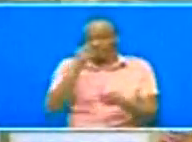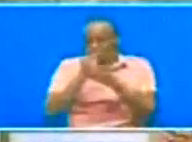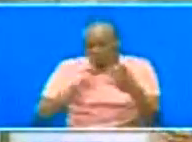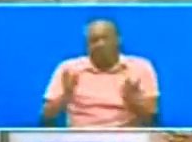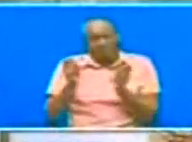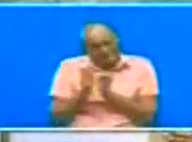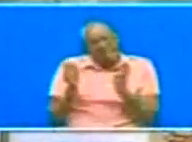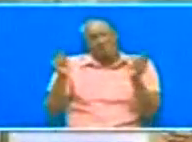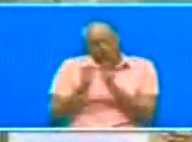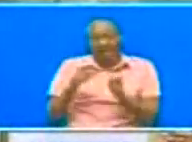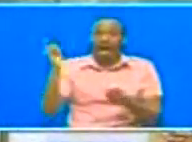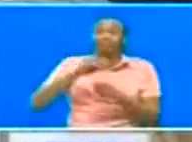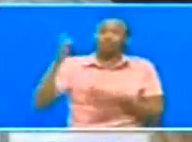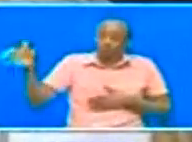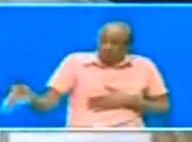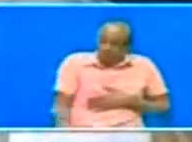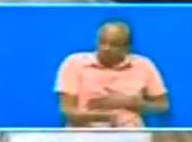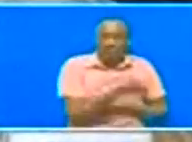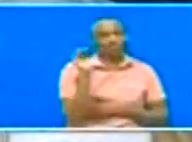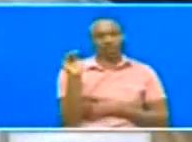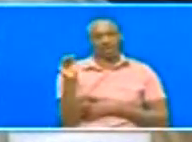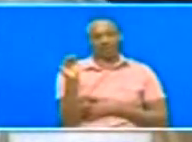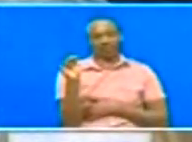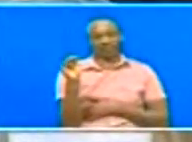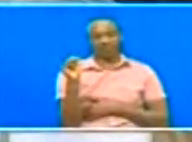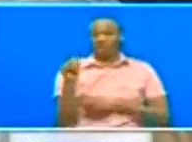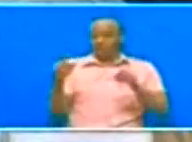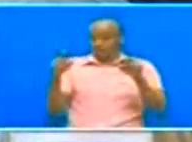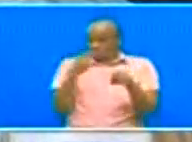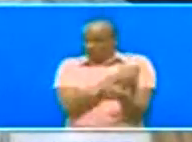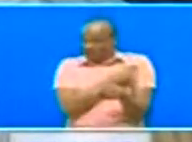labored until the following morning. The same doctor came for checkup.